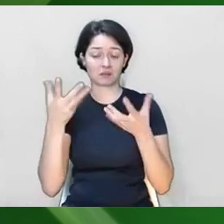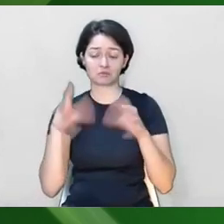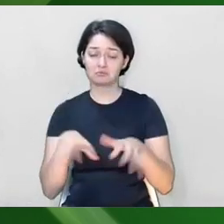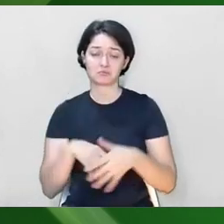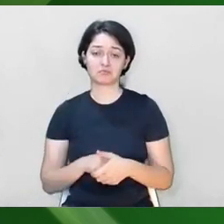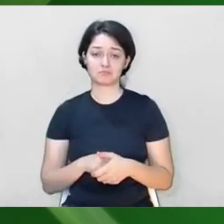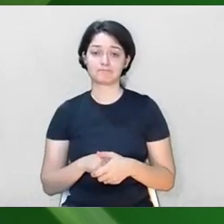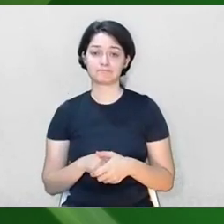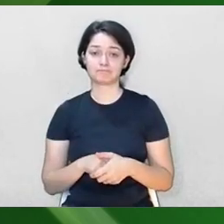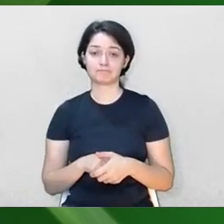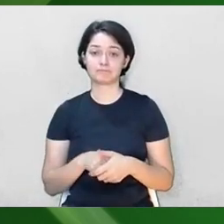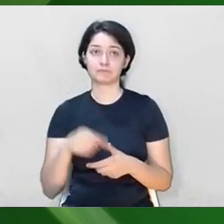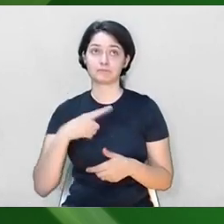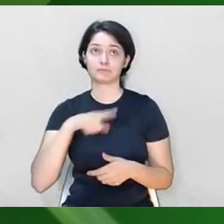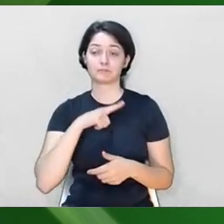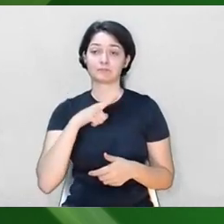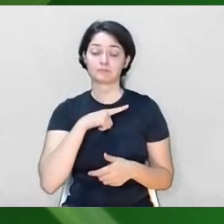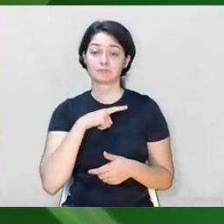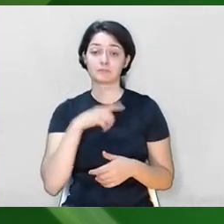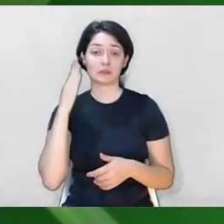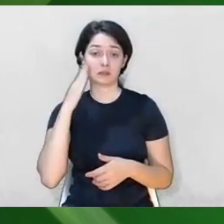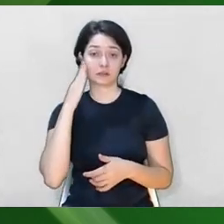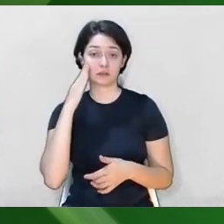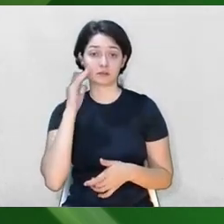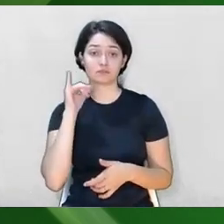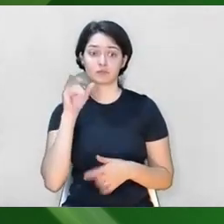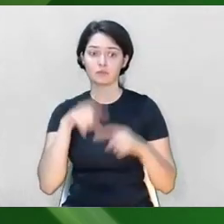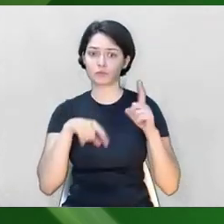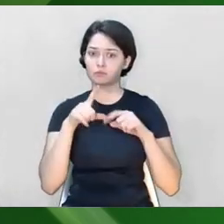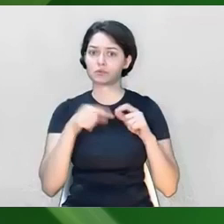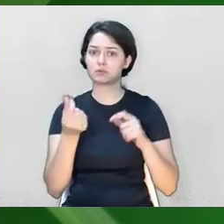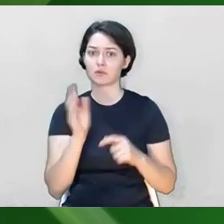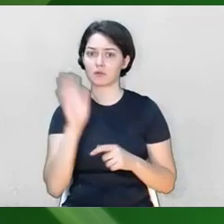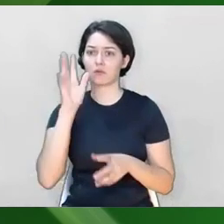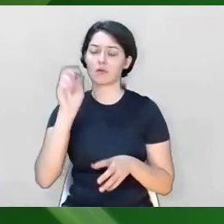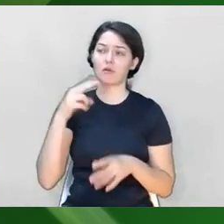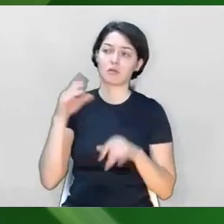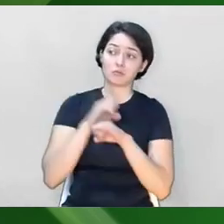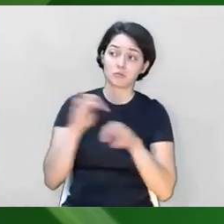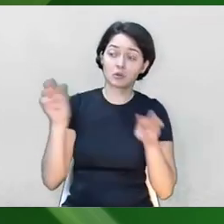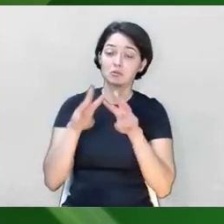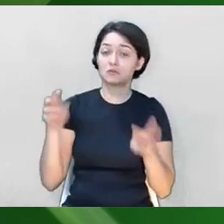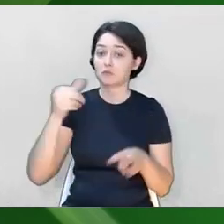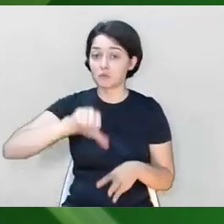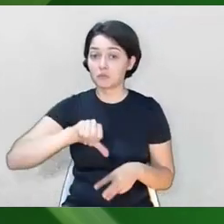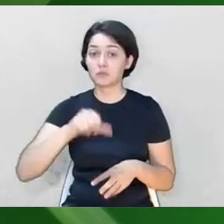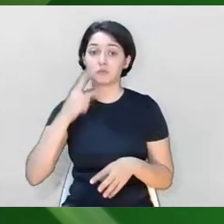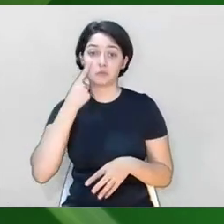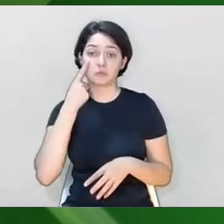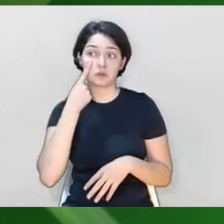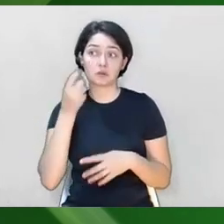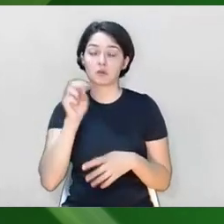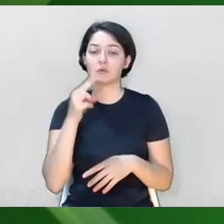to. And then we start analyzing, why didn't he, is he not part of the target audience? Was the experience bad or